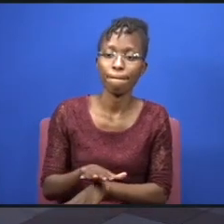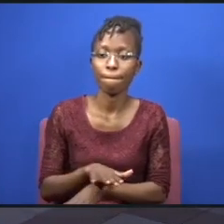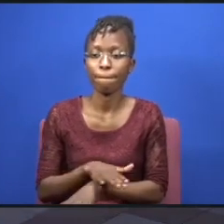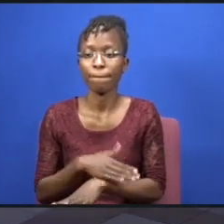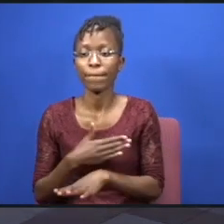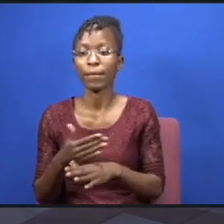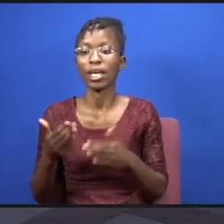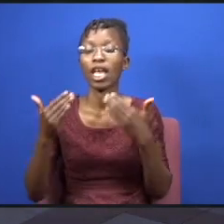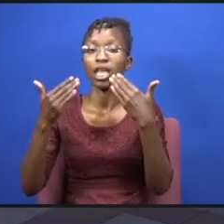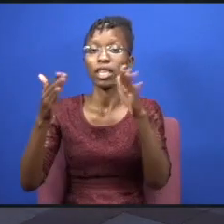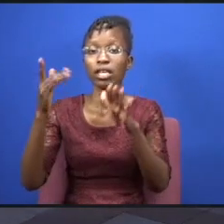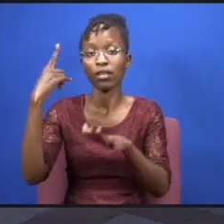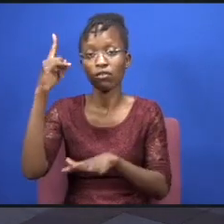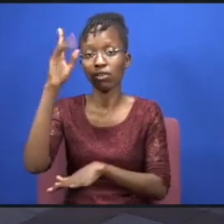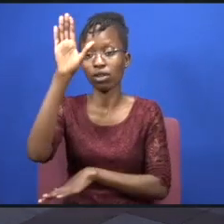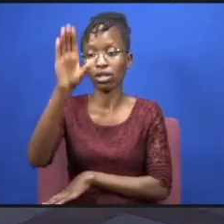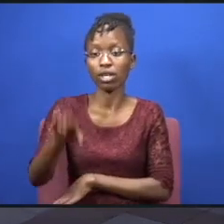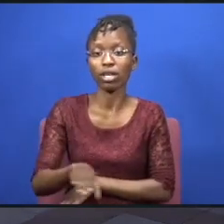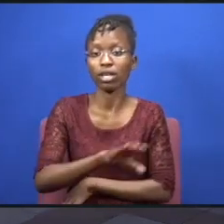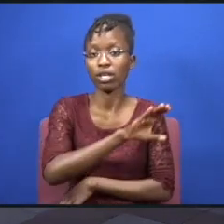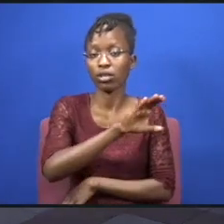Thank you for the cross,